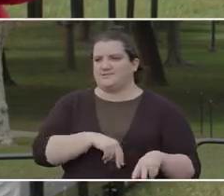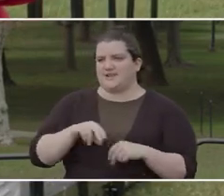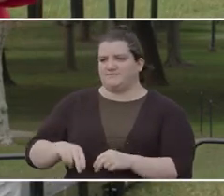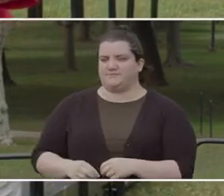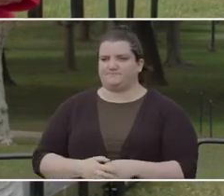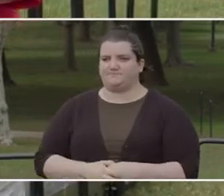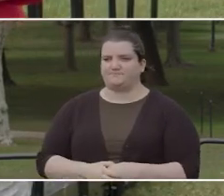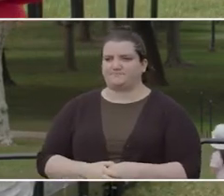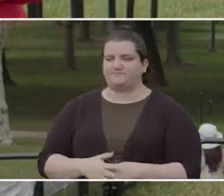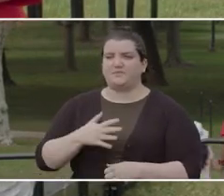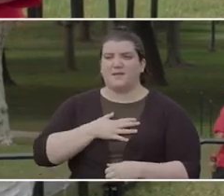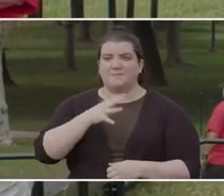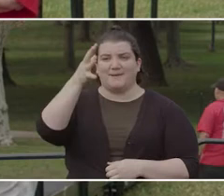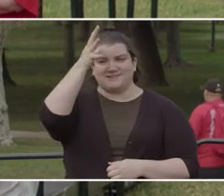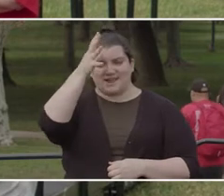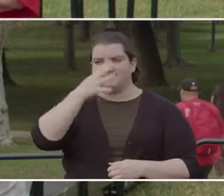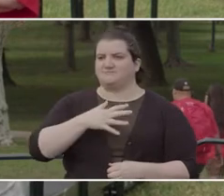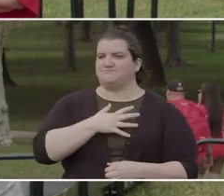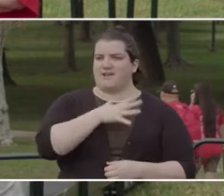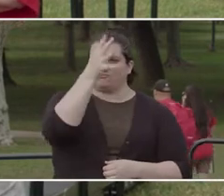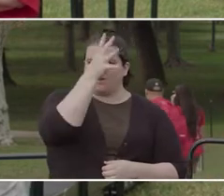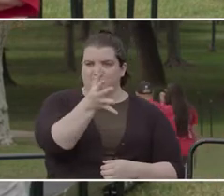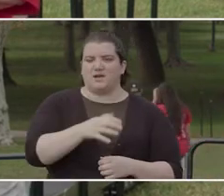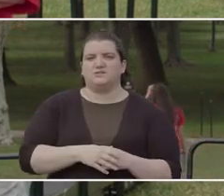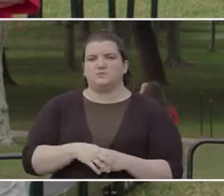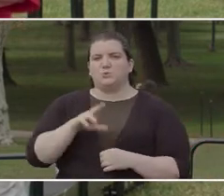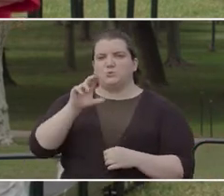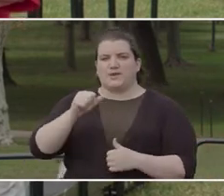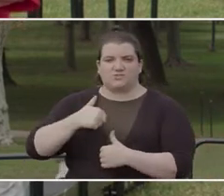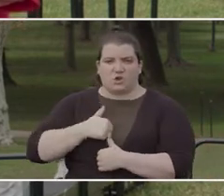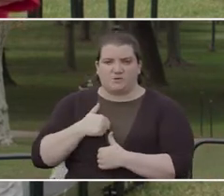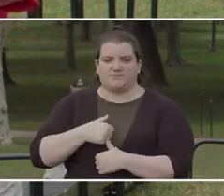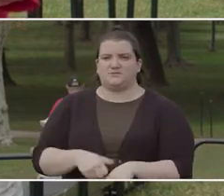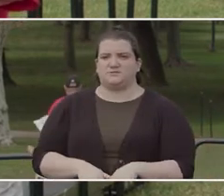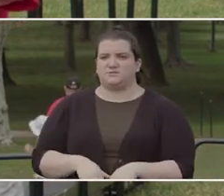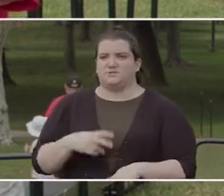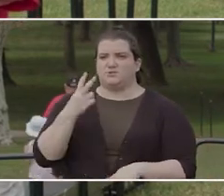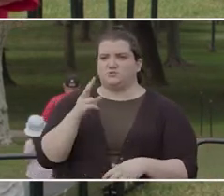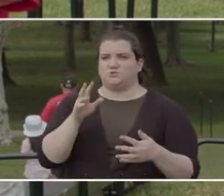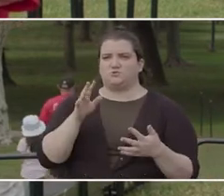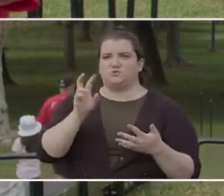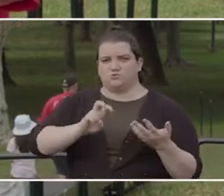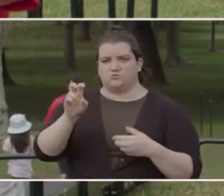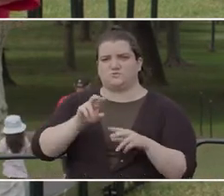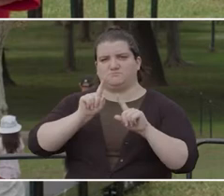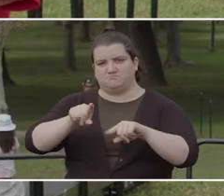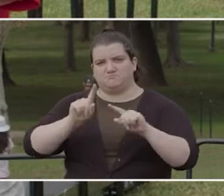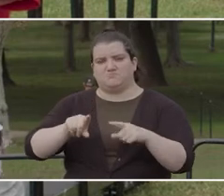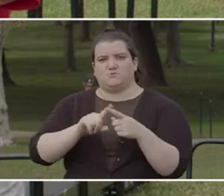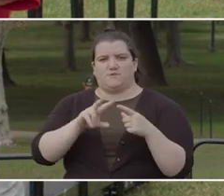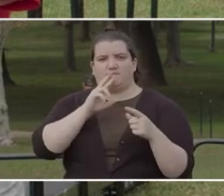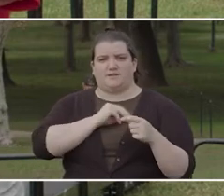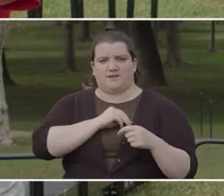My dad, my grandpa, U.S. Army, two tours in Vietnam,